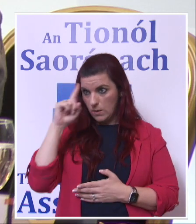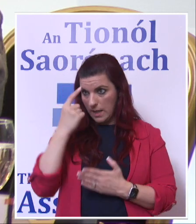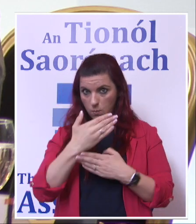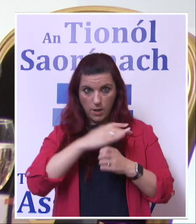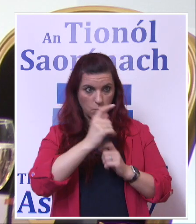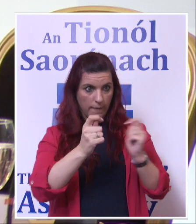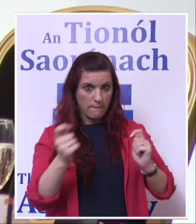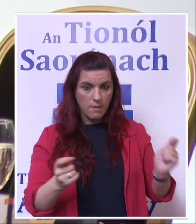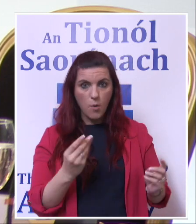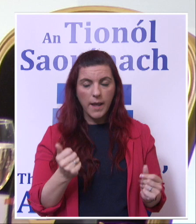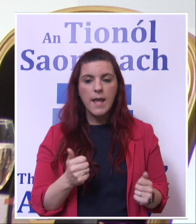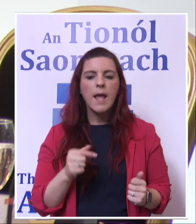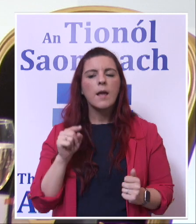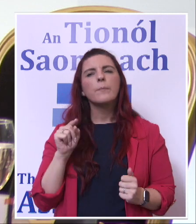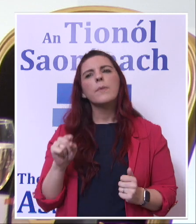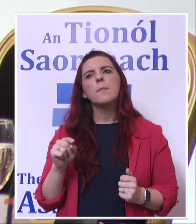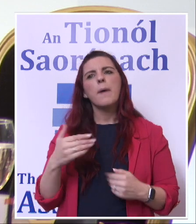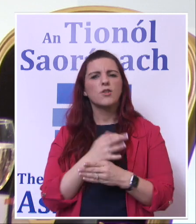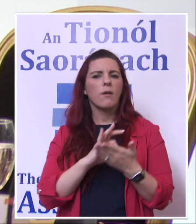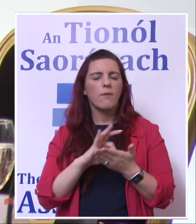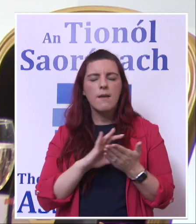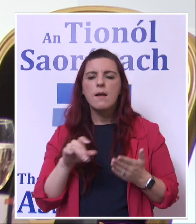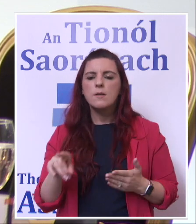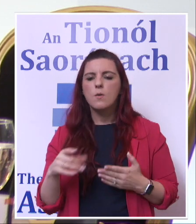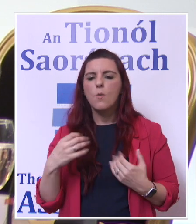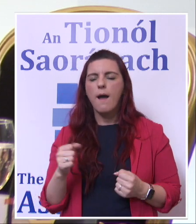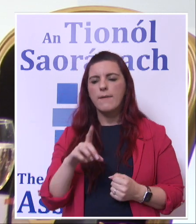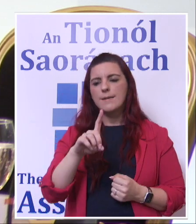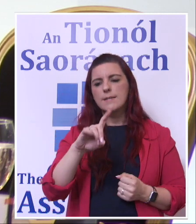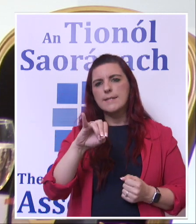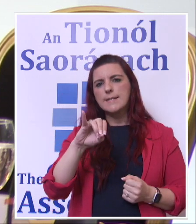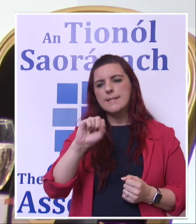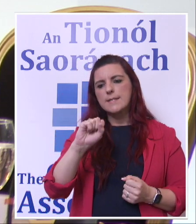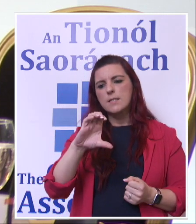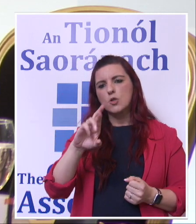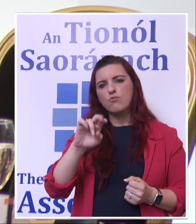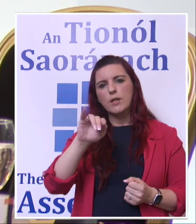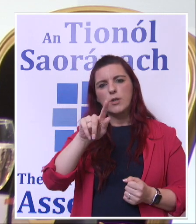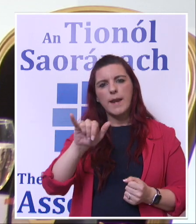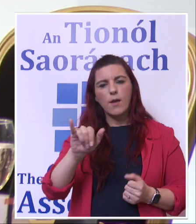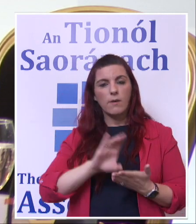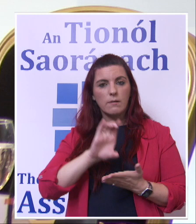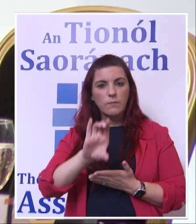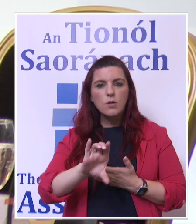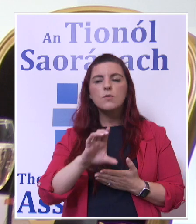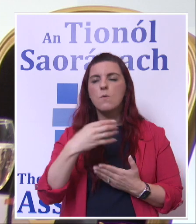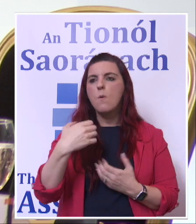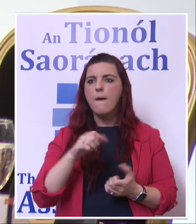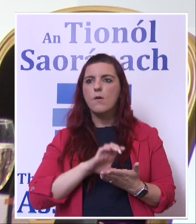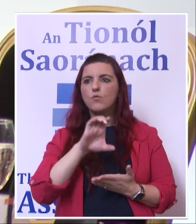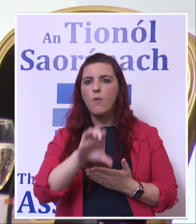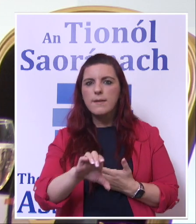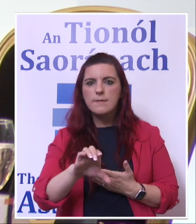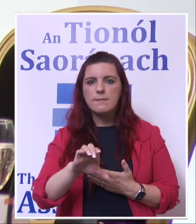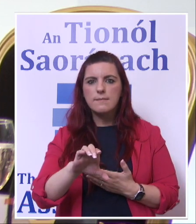you have, in the discretionary funds, you've heard, you have grants that are ring-fenced and for specific